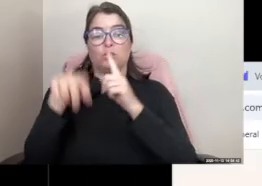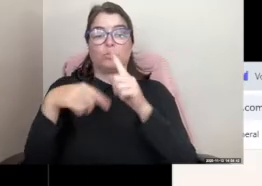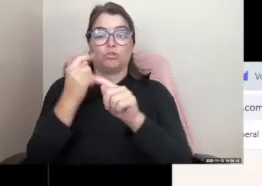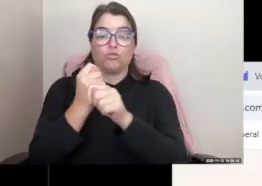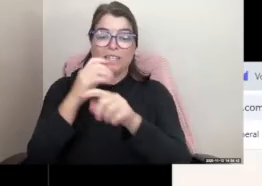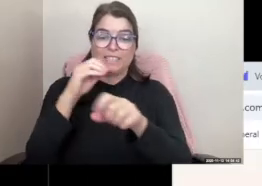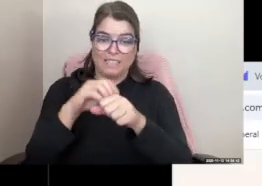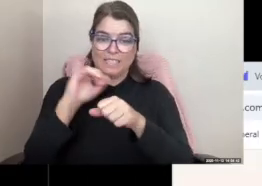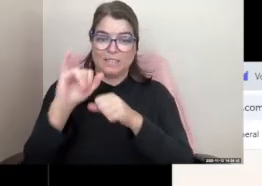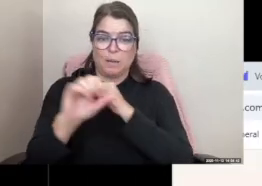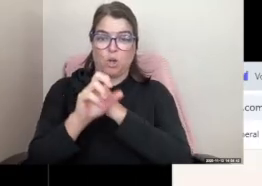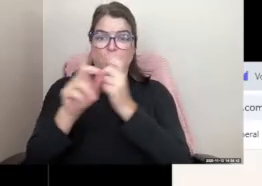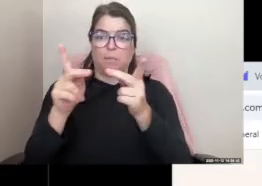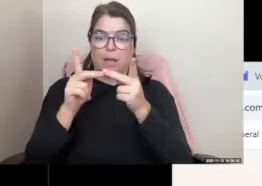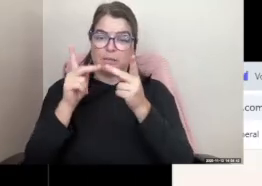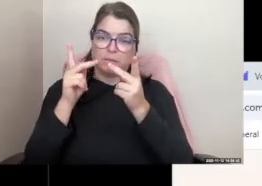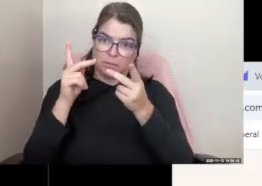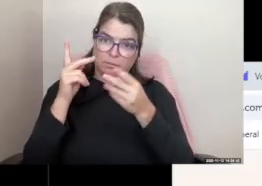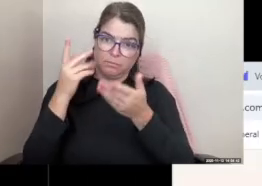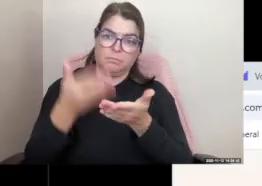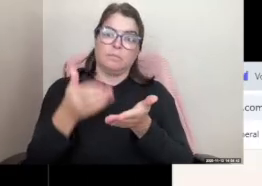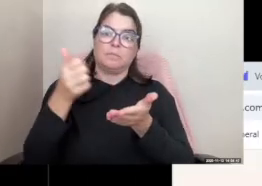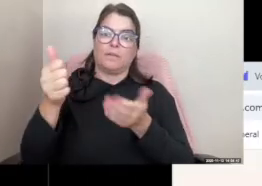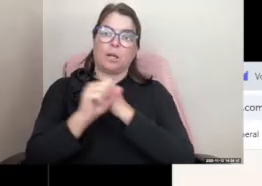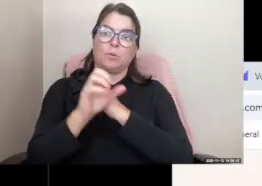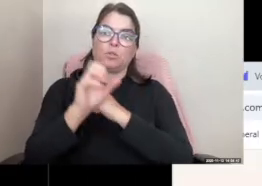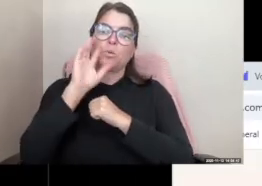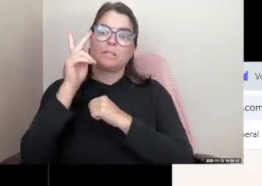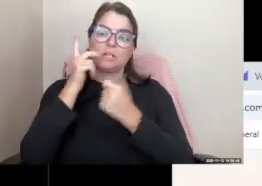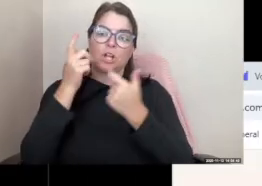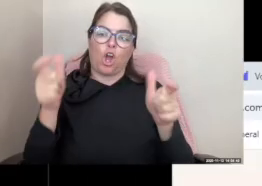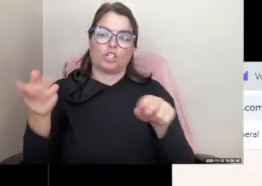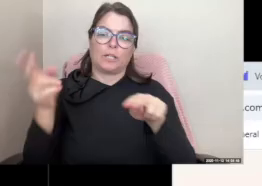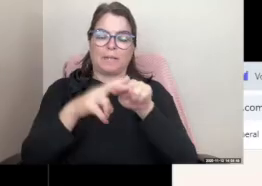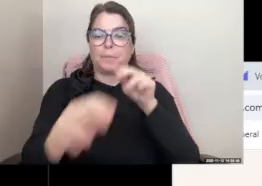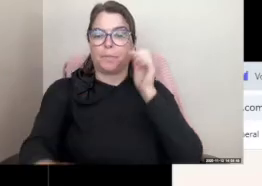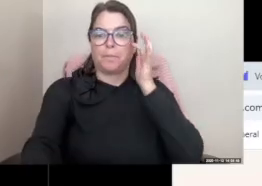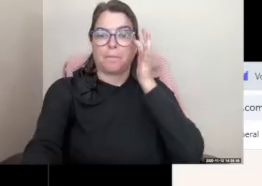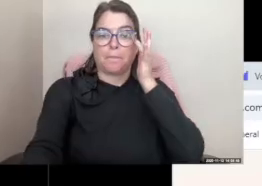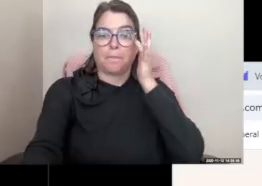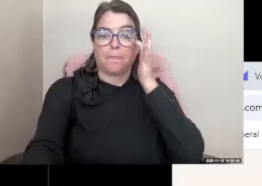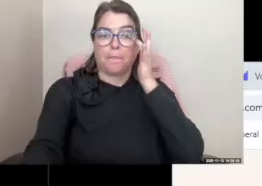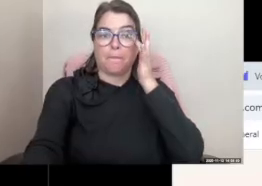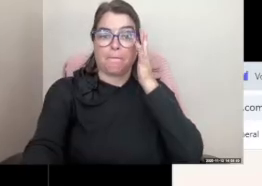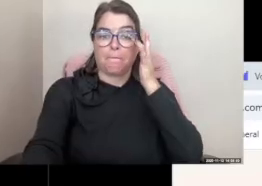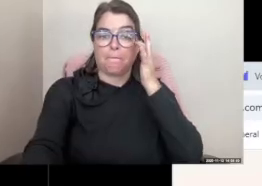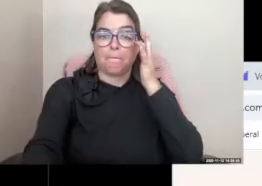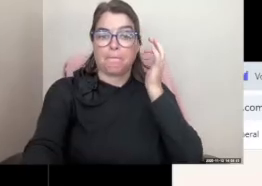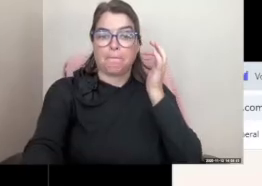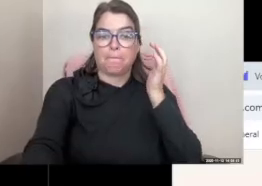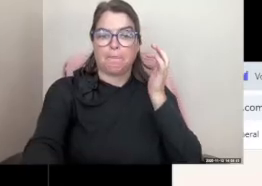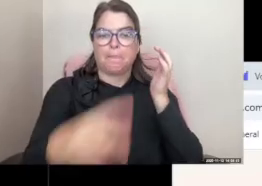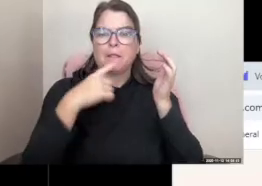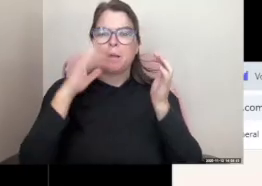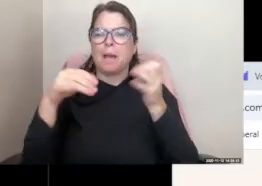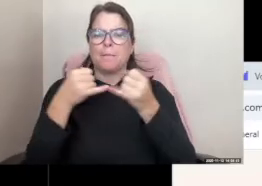to consider drayage and keep that in the forefront, although there's money left, but to still continue that allocation as a separate set